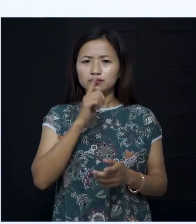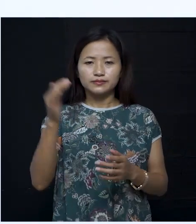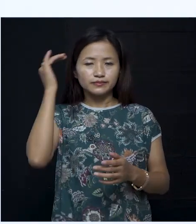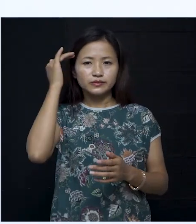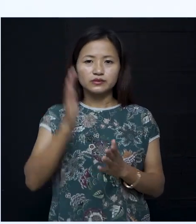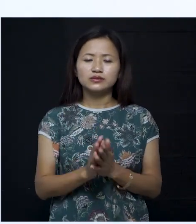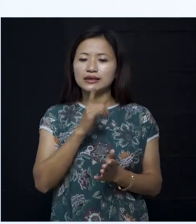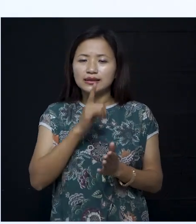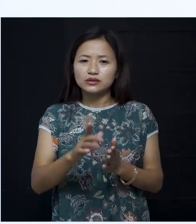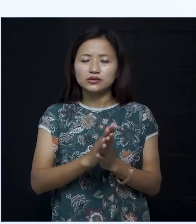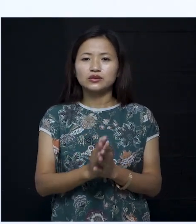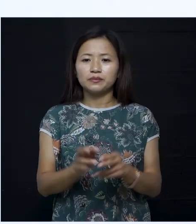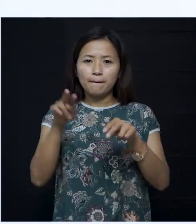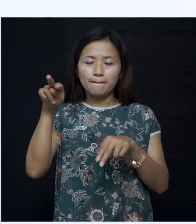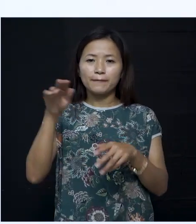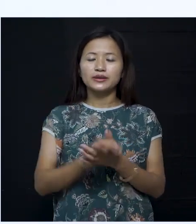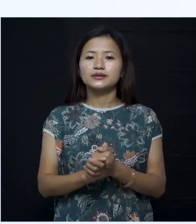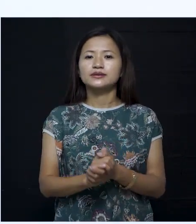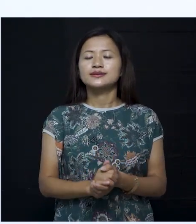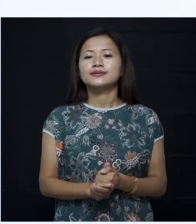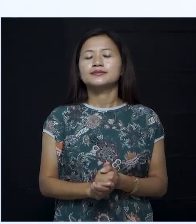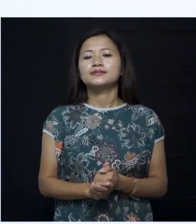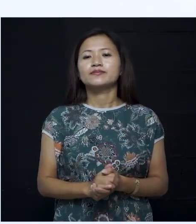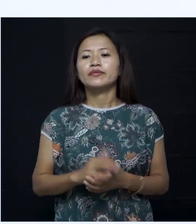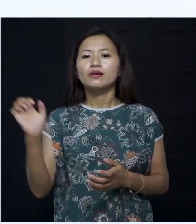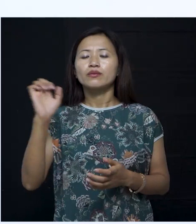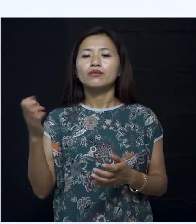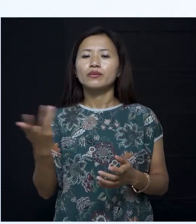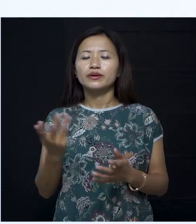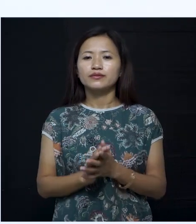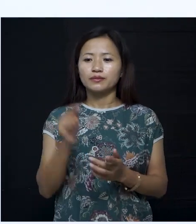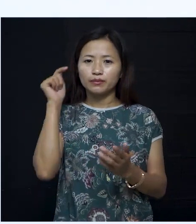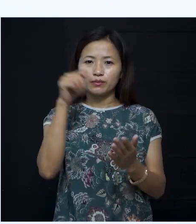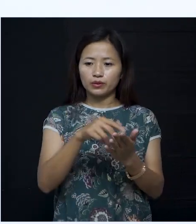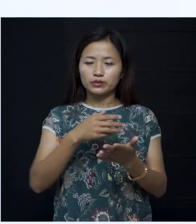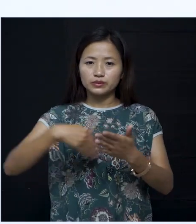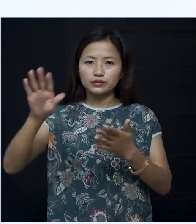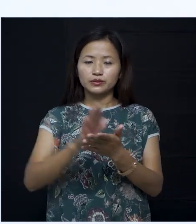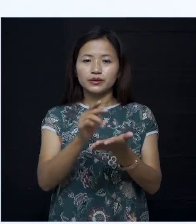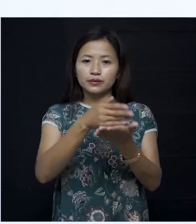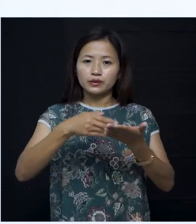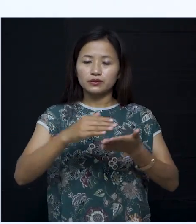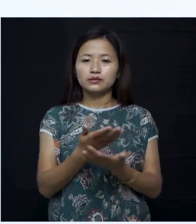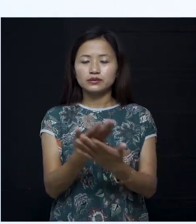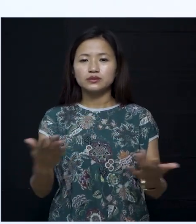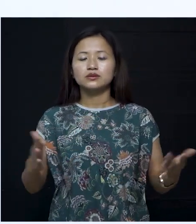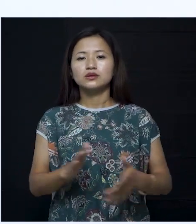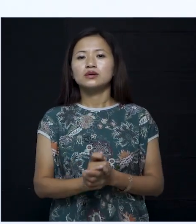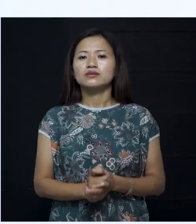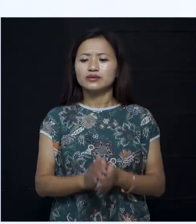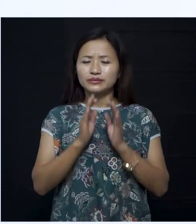So definite means sure and indefinite means not sure. Whenever you want to point to a particular thing that you are